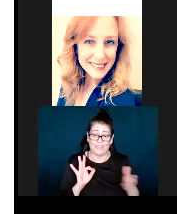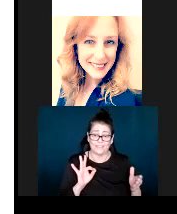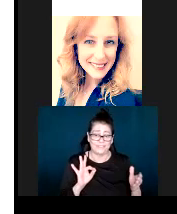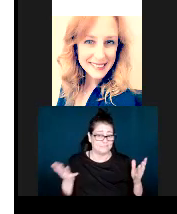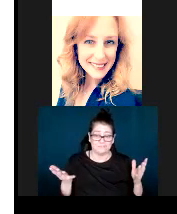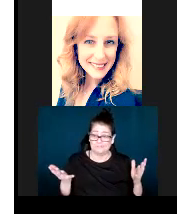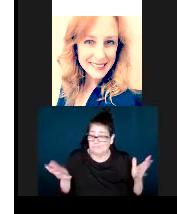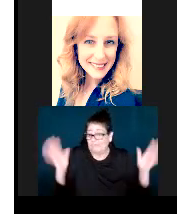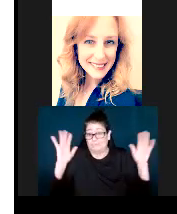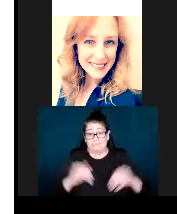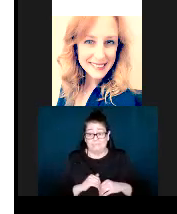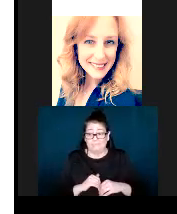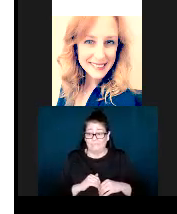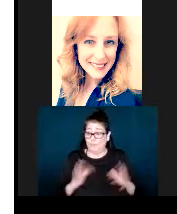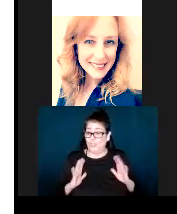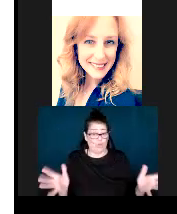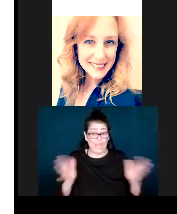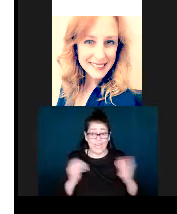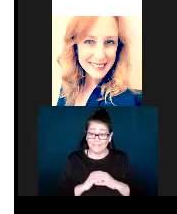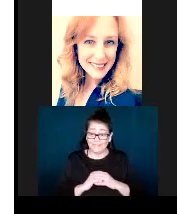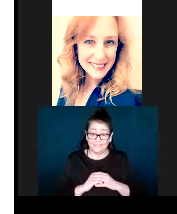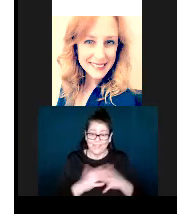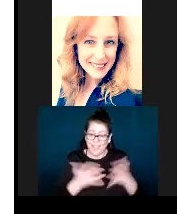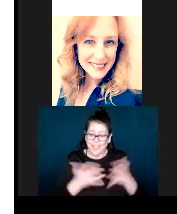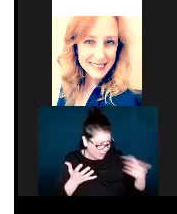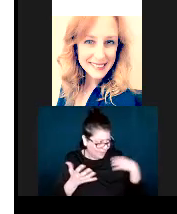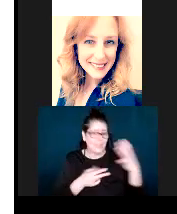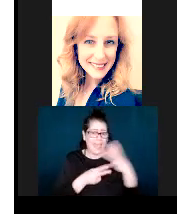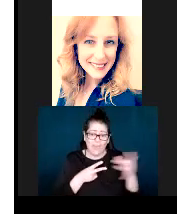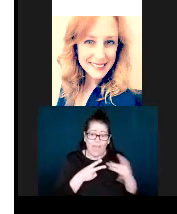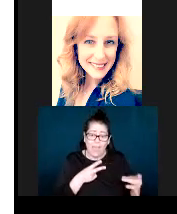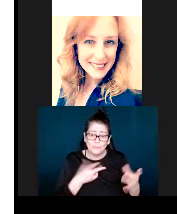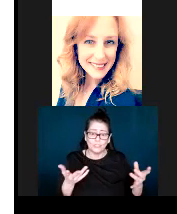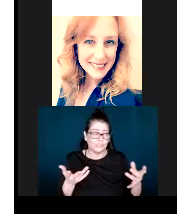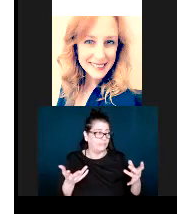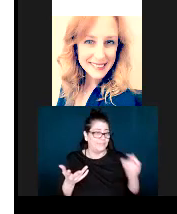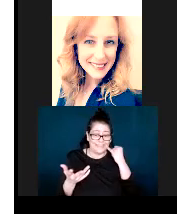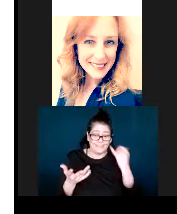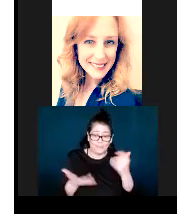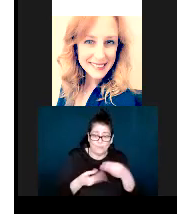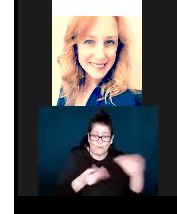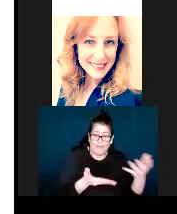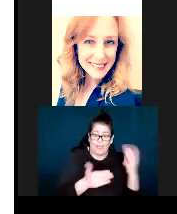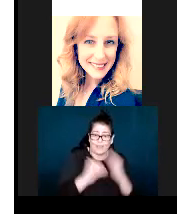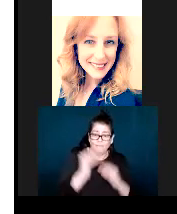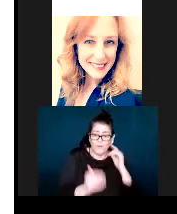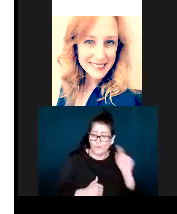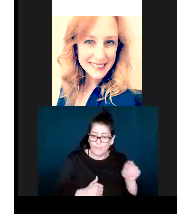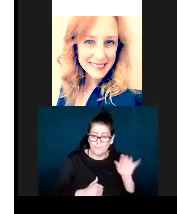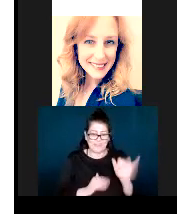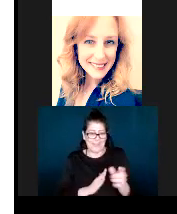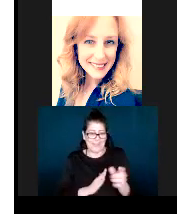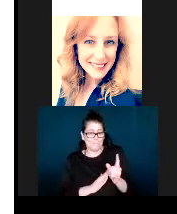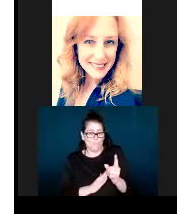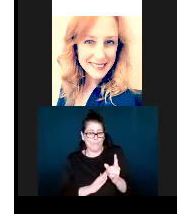was totally great. Like I wanted them to have the option to do that if that would bring them comfort and some healing in that moment after